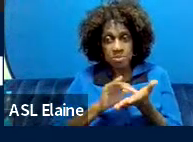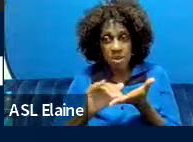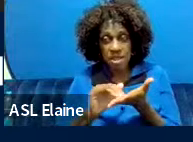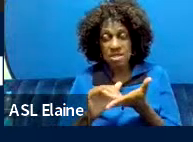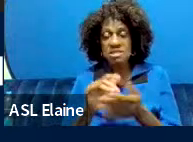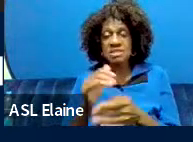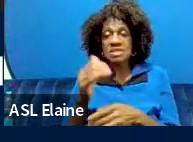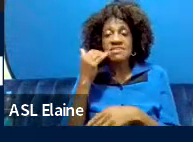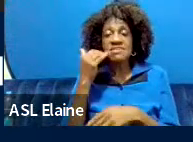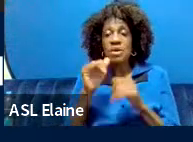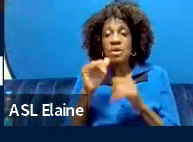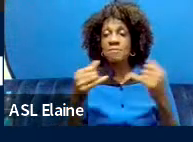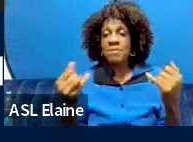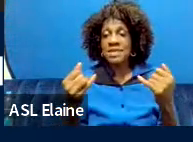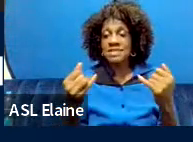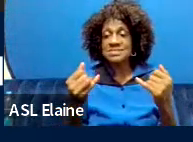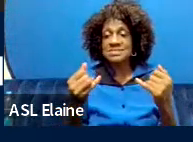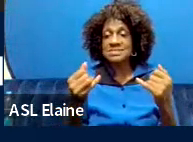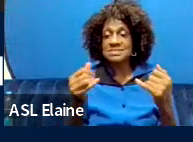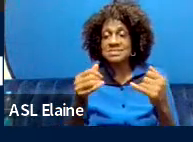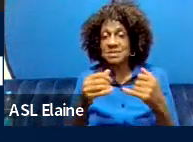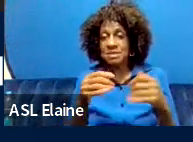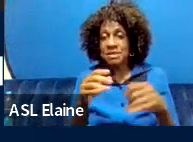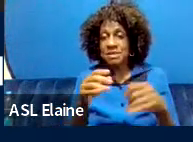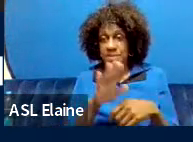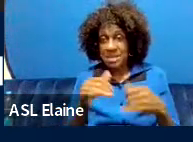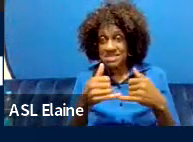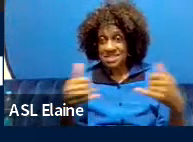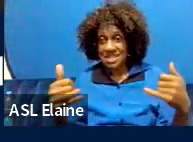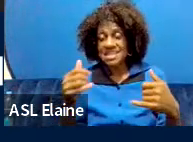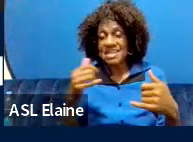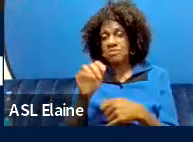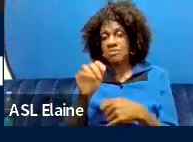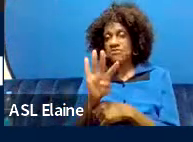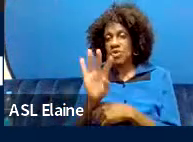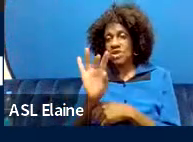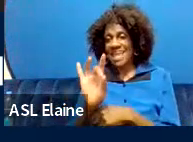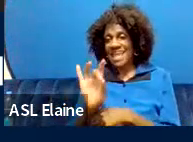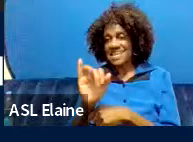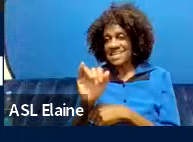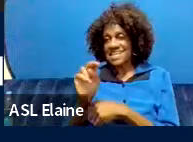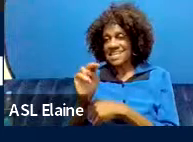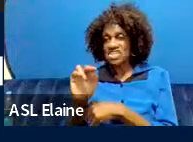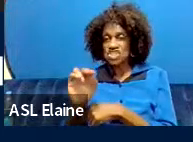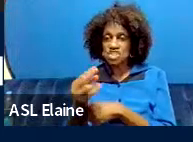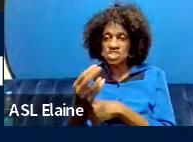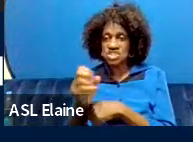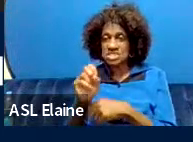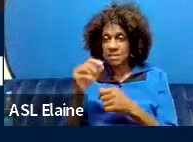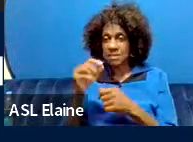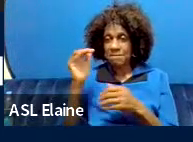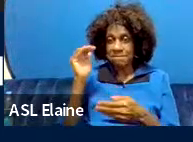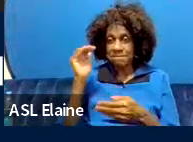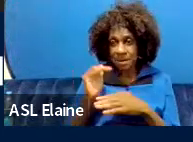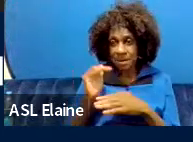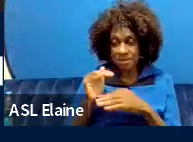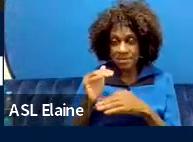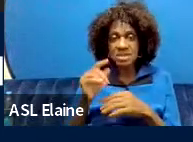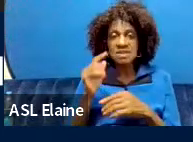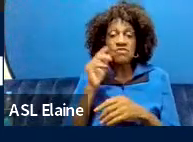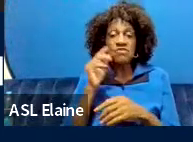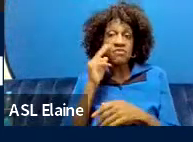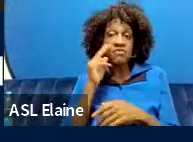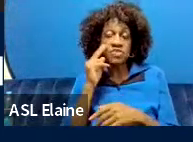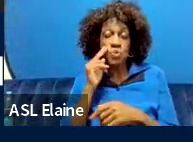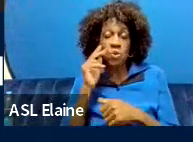the baseline of your Braille is, has to be 48 inches minimum. For visual characters, there is a